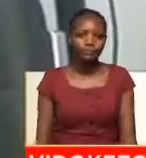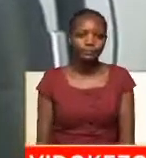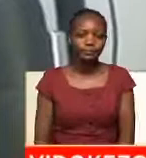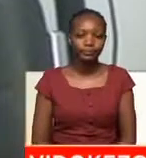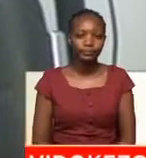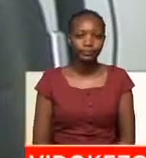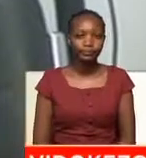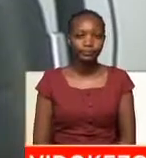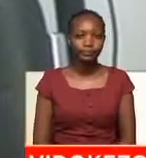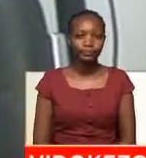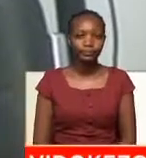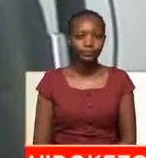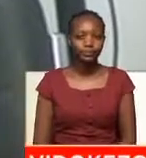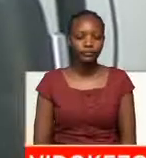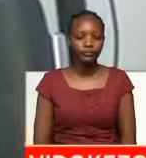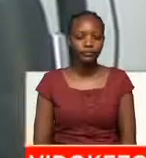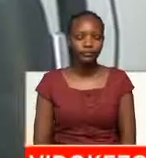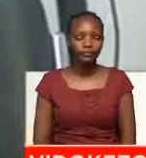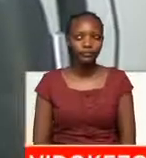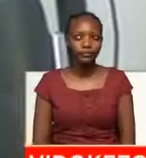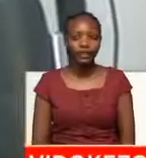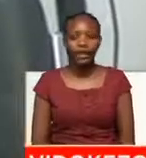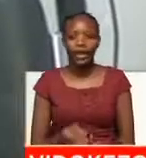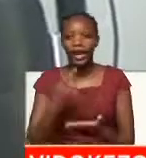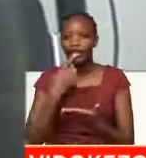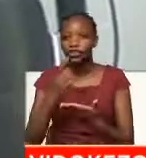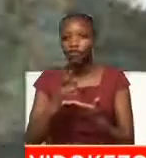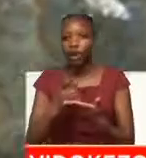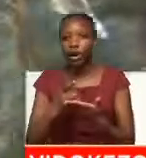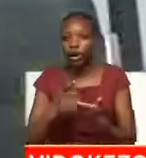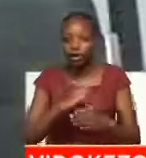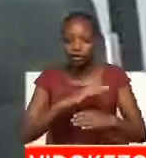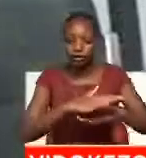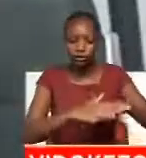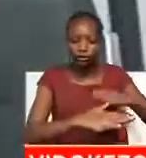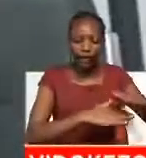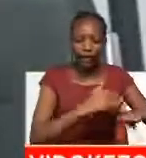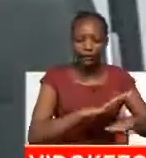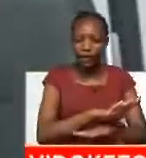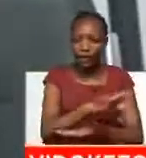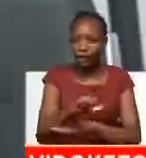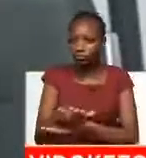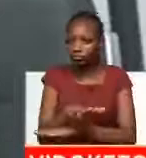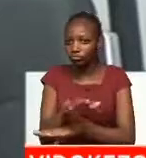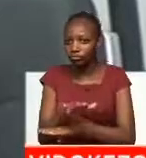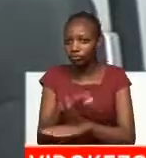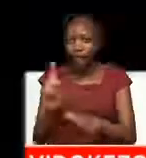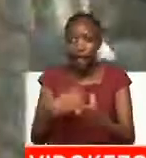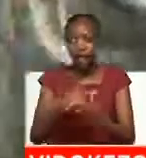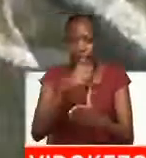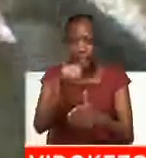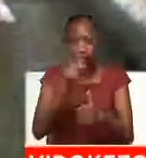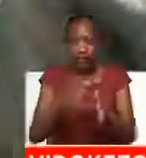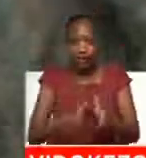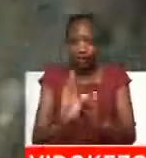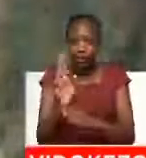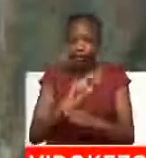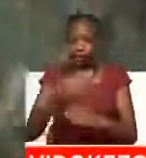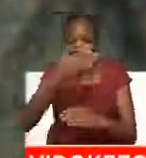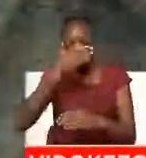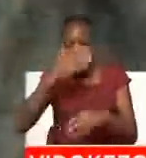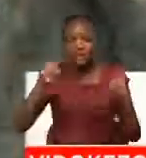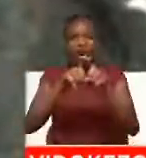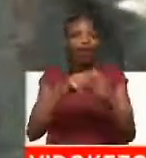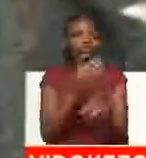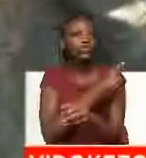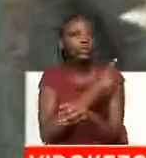to pull it to cover all the way like that. Now that is the right way to put. Hali kadhalika, Daktari